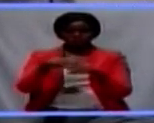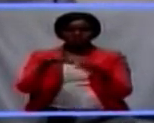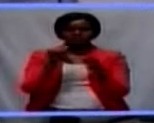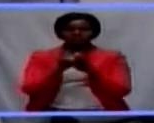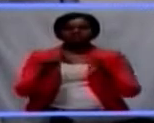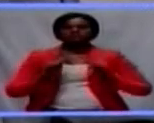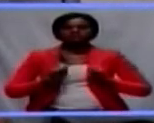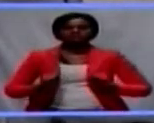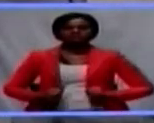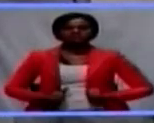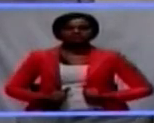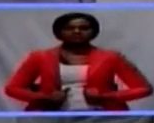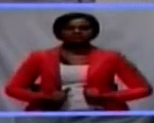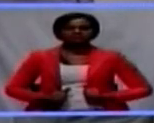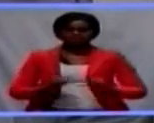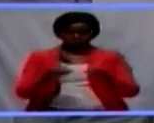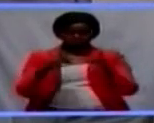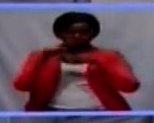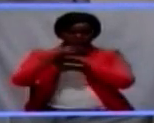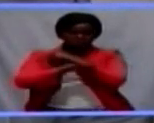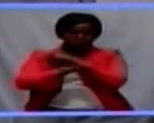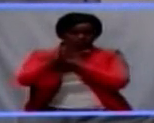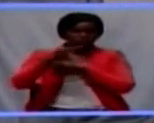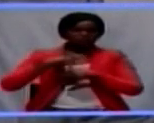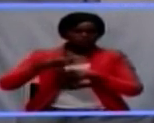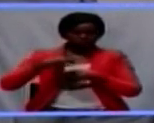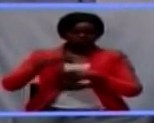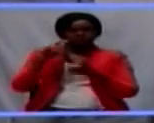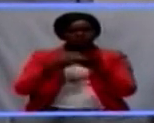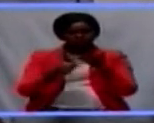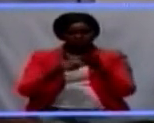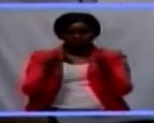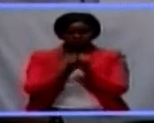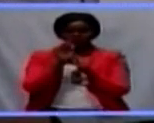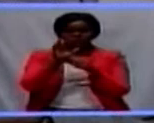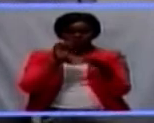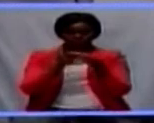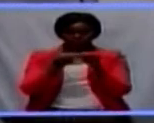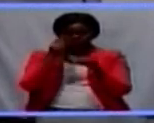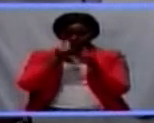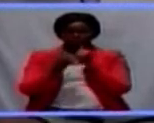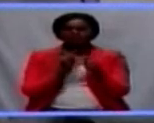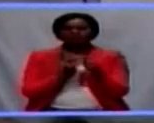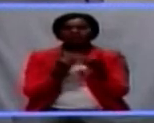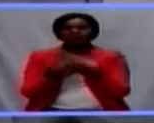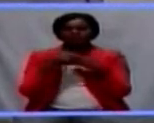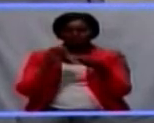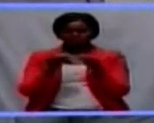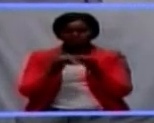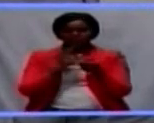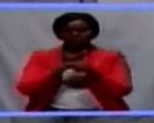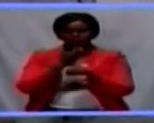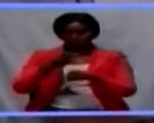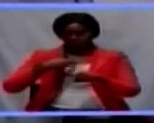address, giving details of their applications and their number, because we generate a number once your application has